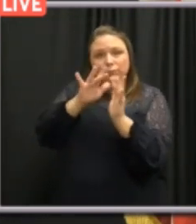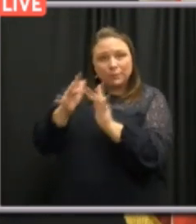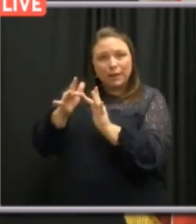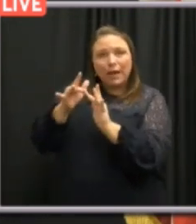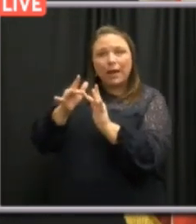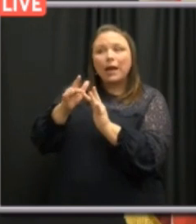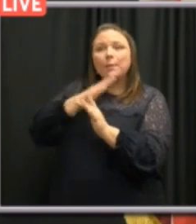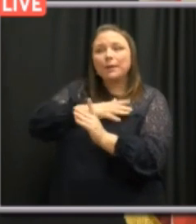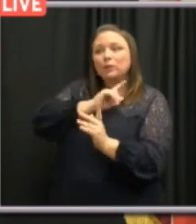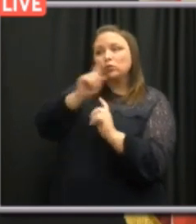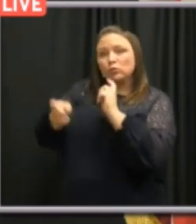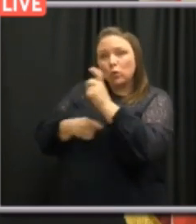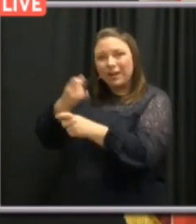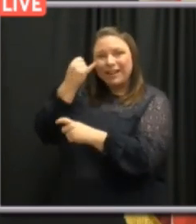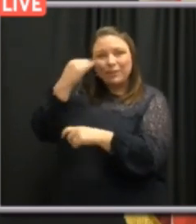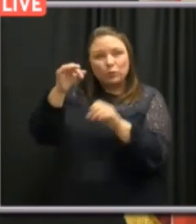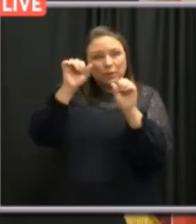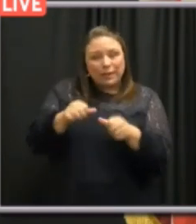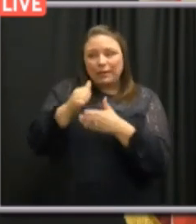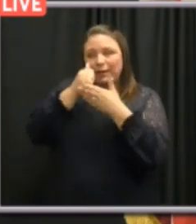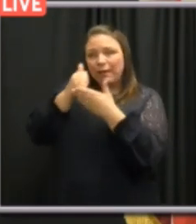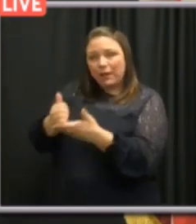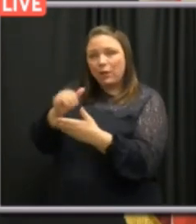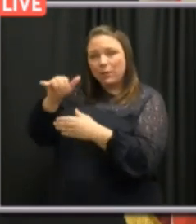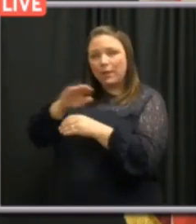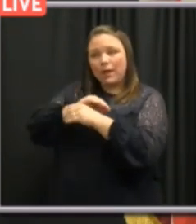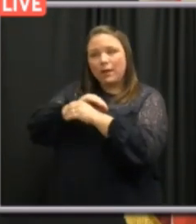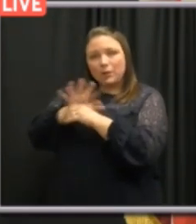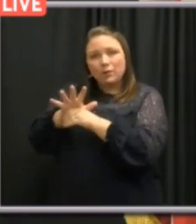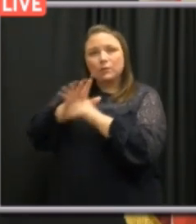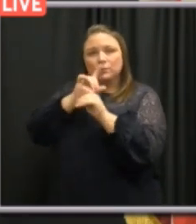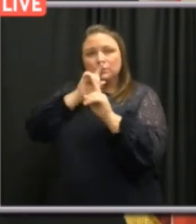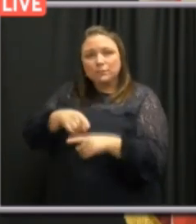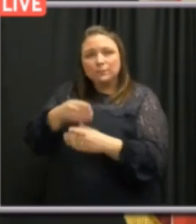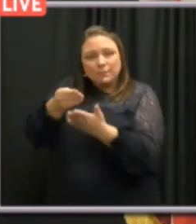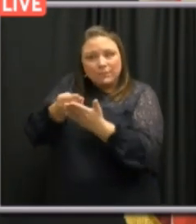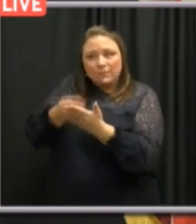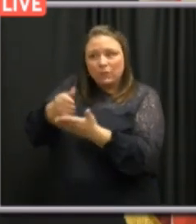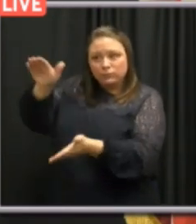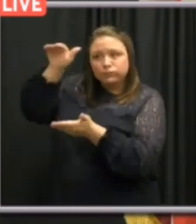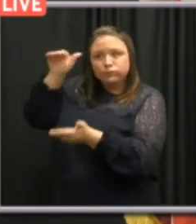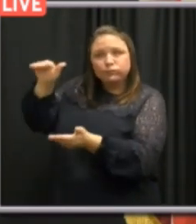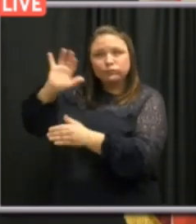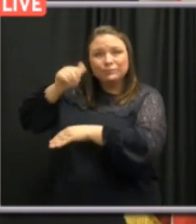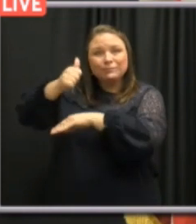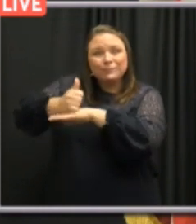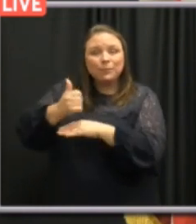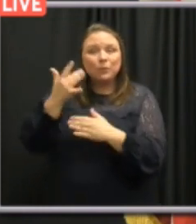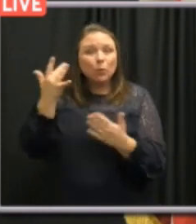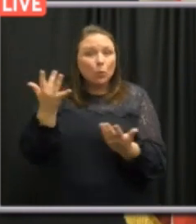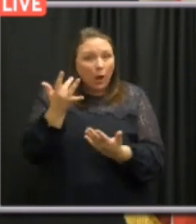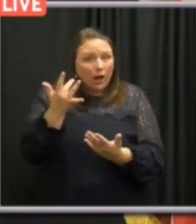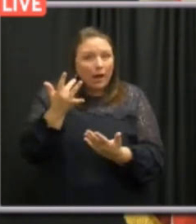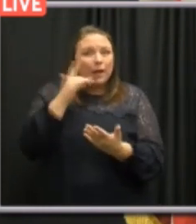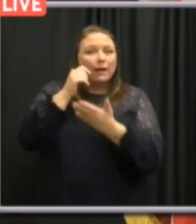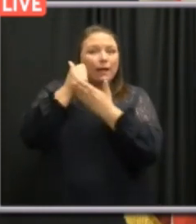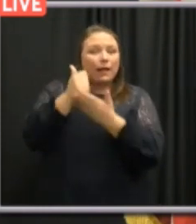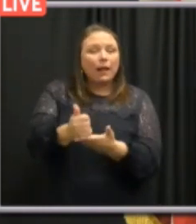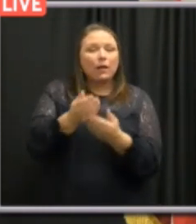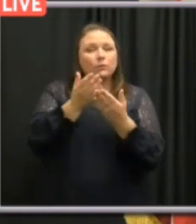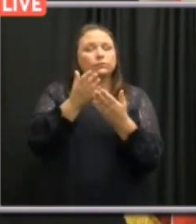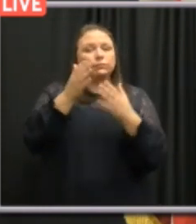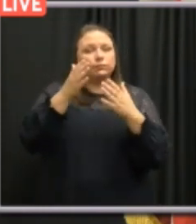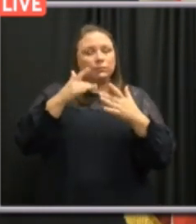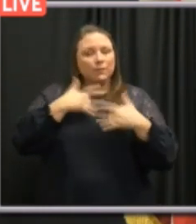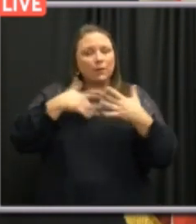and donate, as you are able, to the COVID-19 Response Fund, which has been created to provide needed relief,